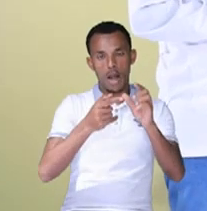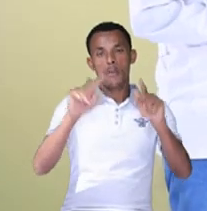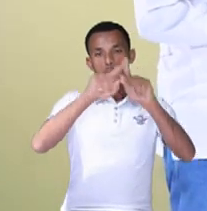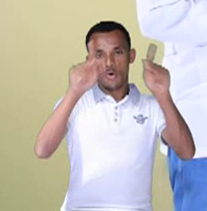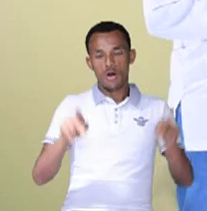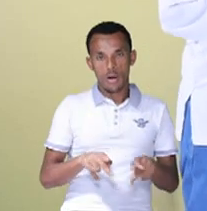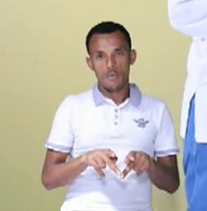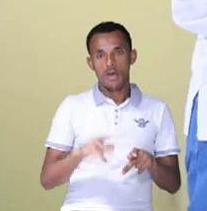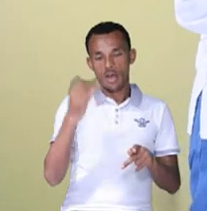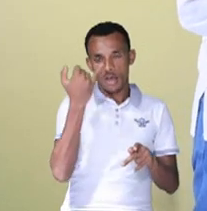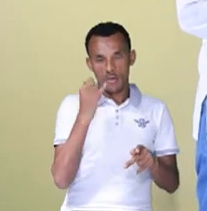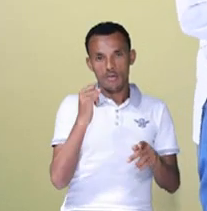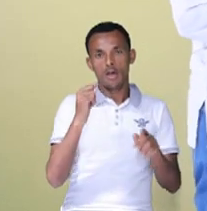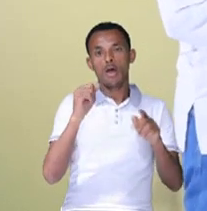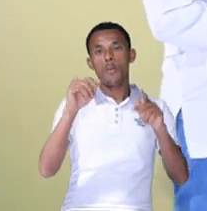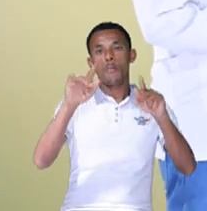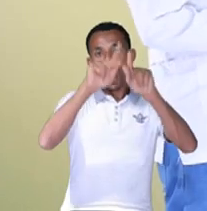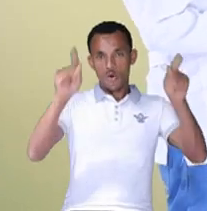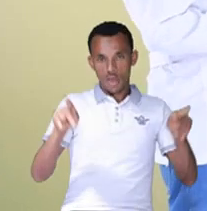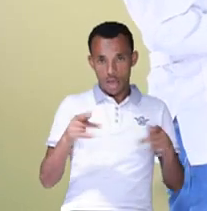parallelogram having equal angle,